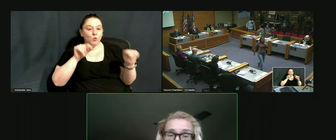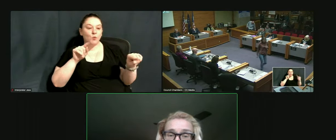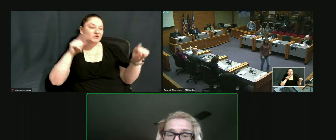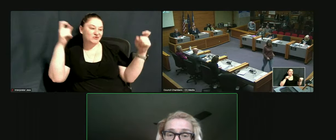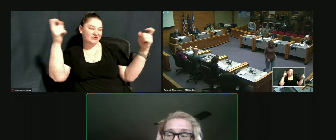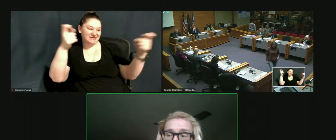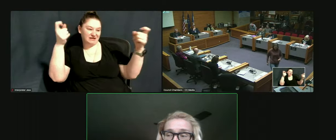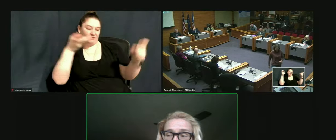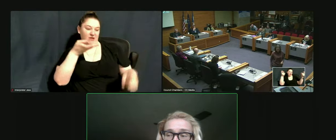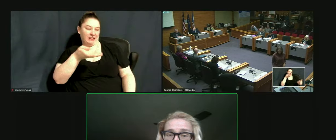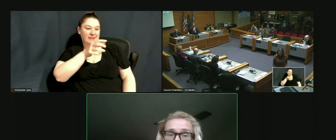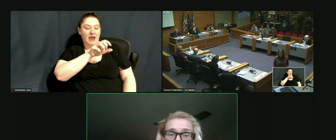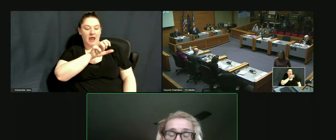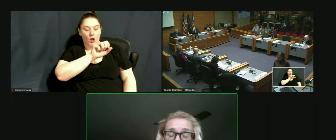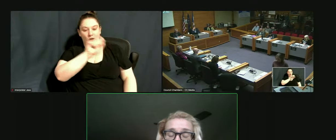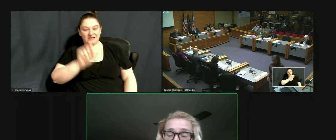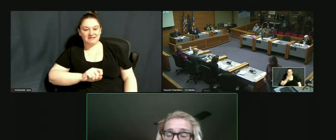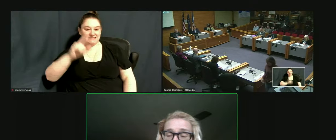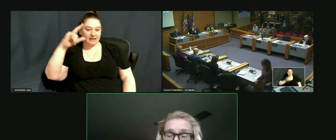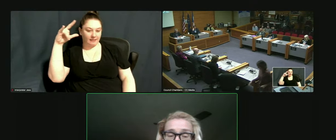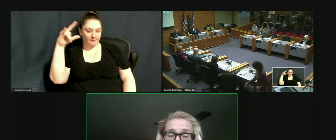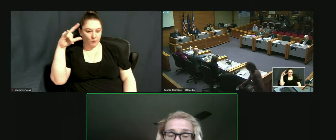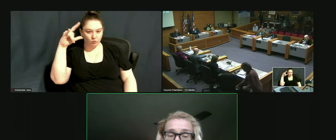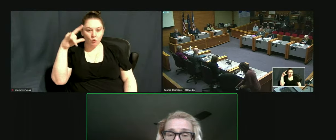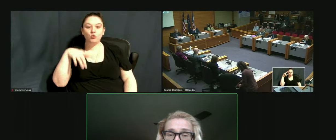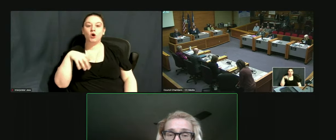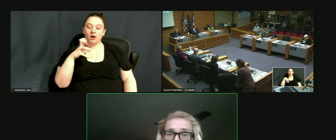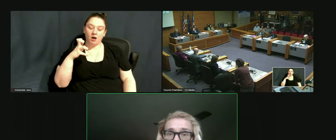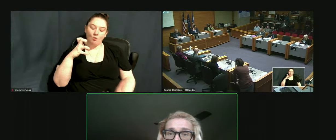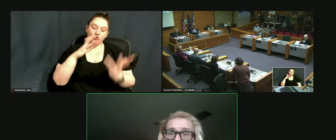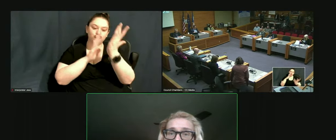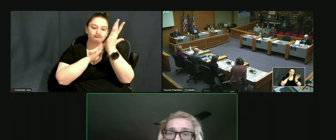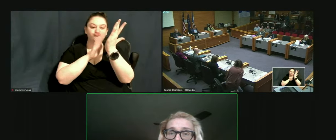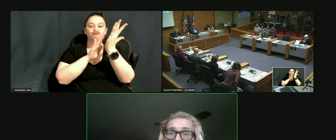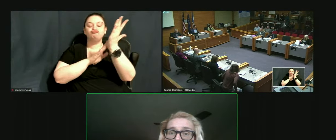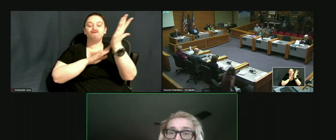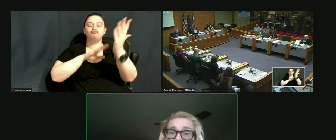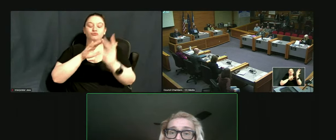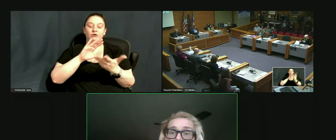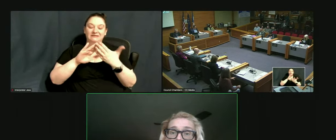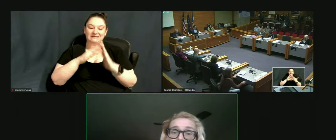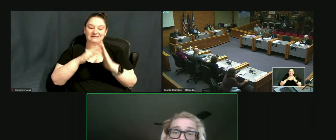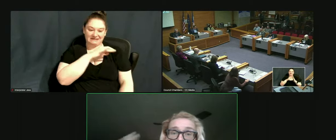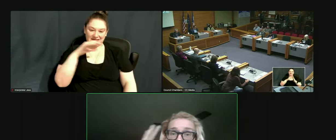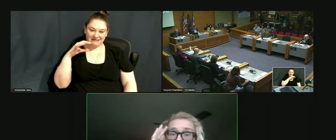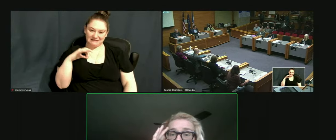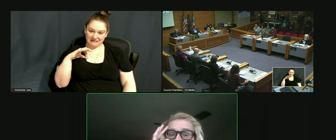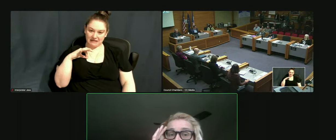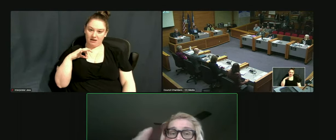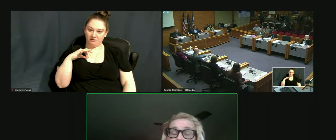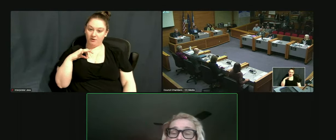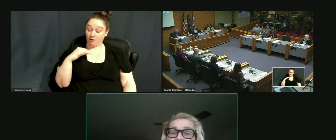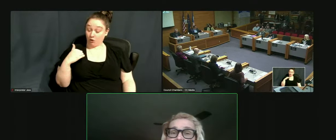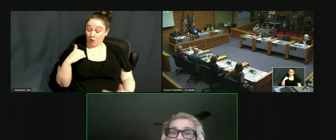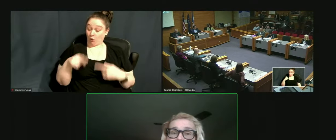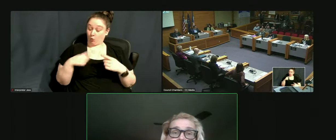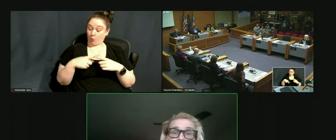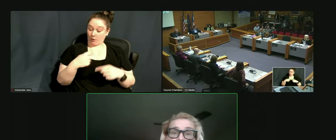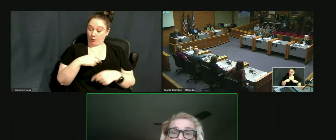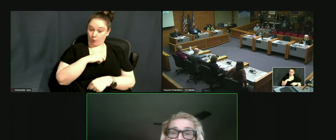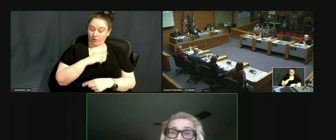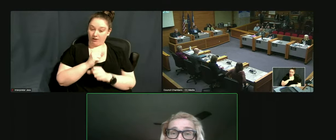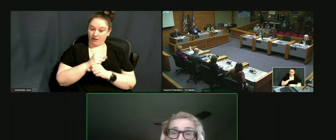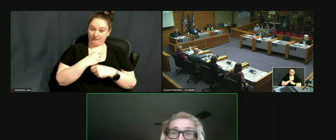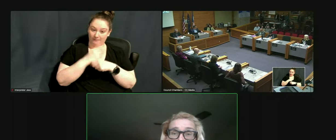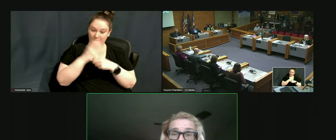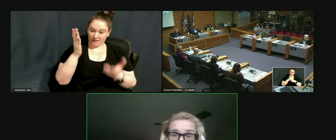the Salem Airport. And I just want to commend the city staff. When we made the motion earlier this year, it was